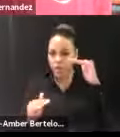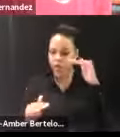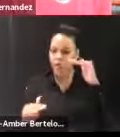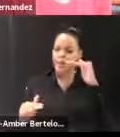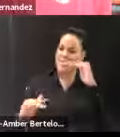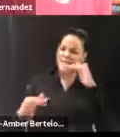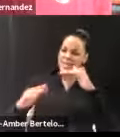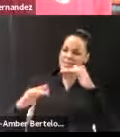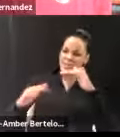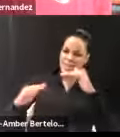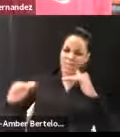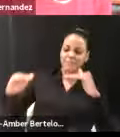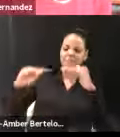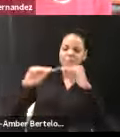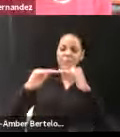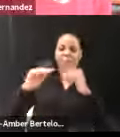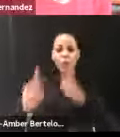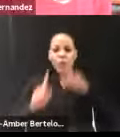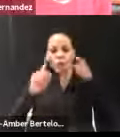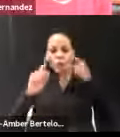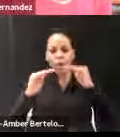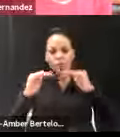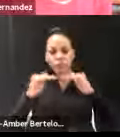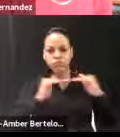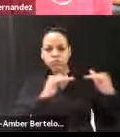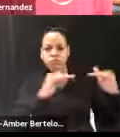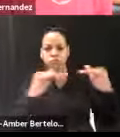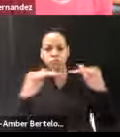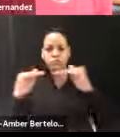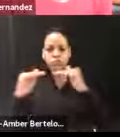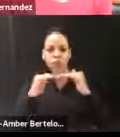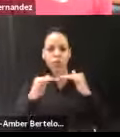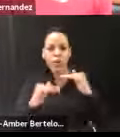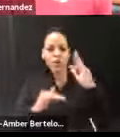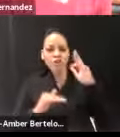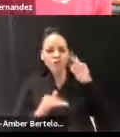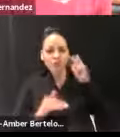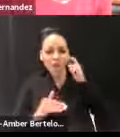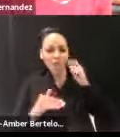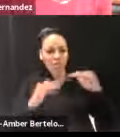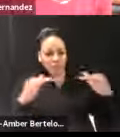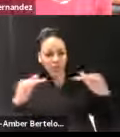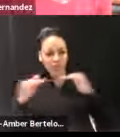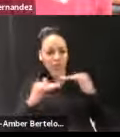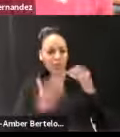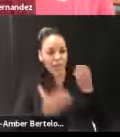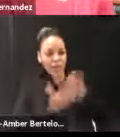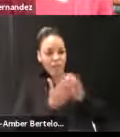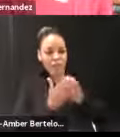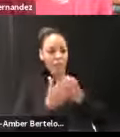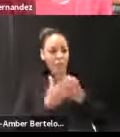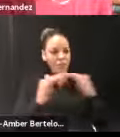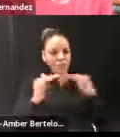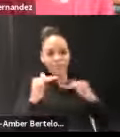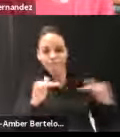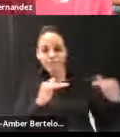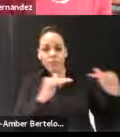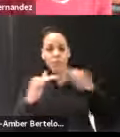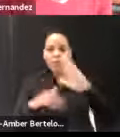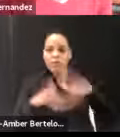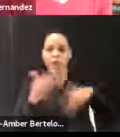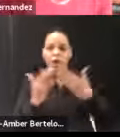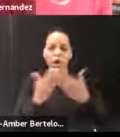level, fighting for racial justice, gender justice, for economic democracy, for all of us, for